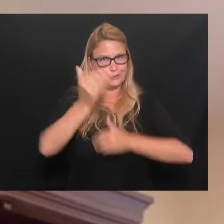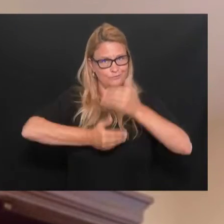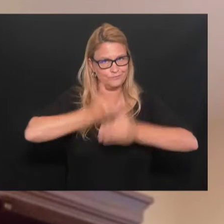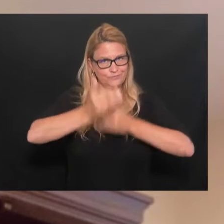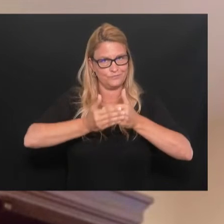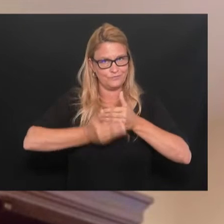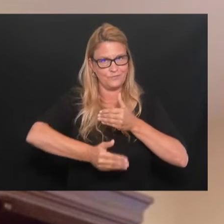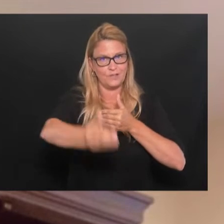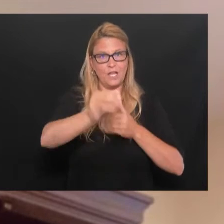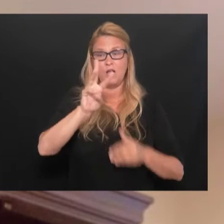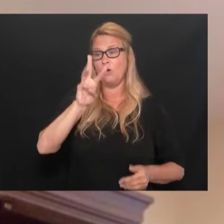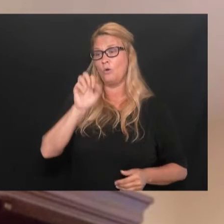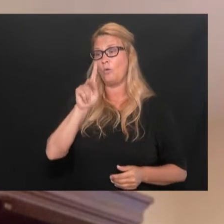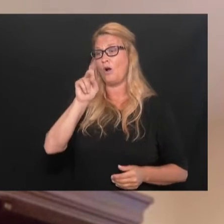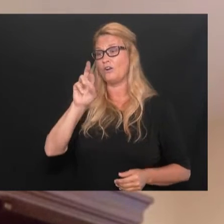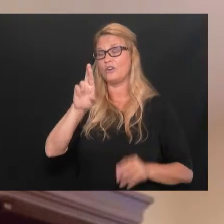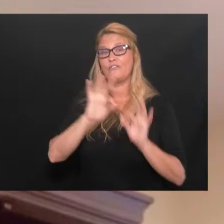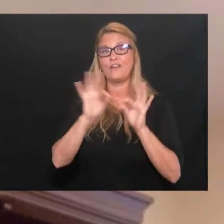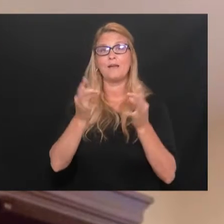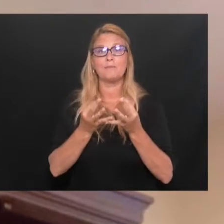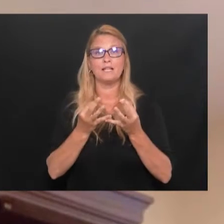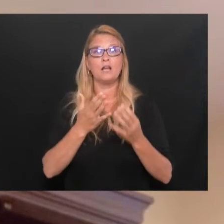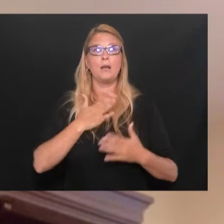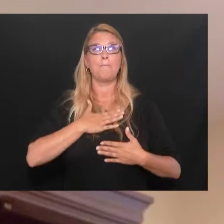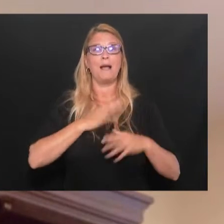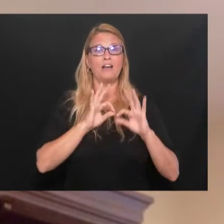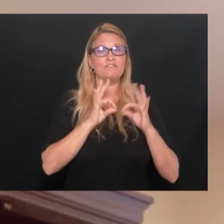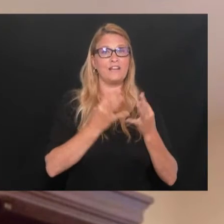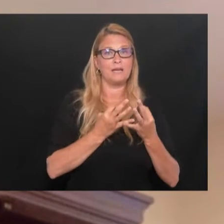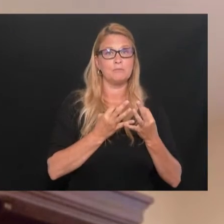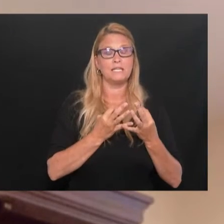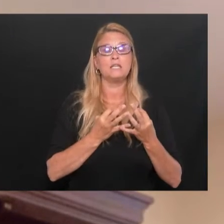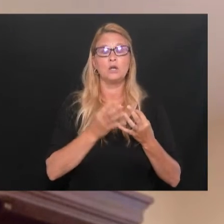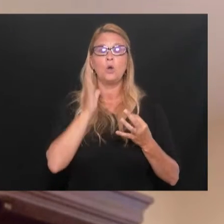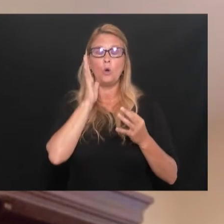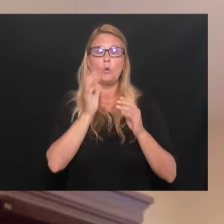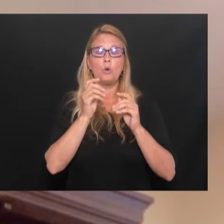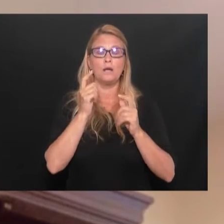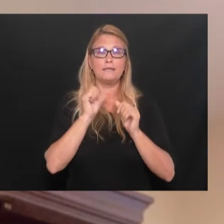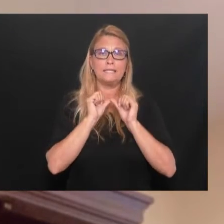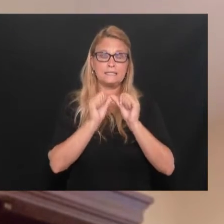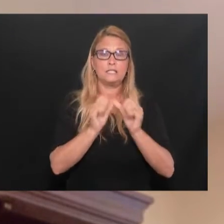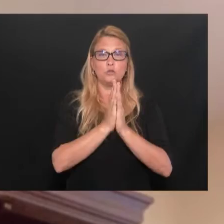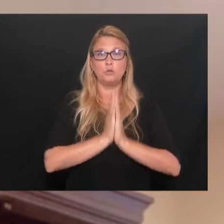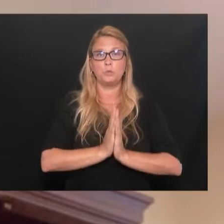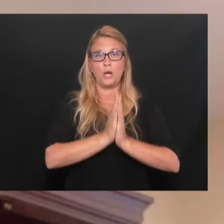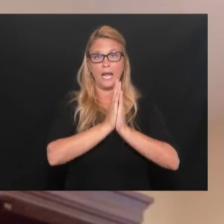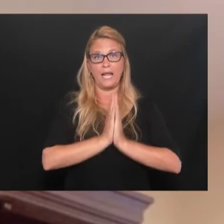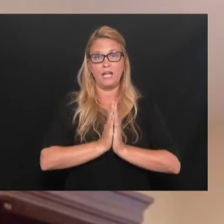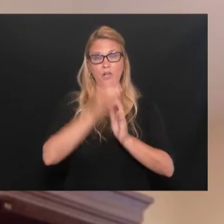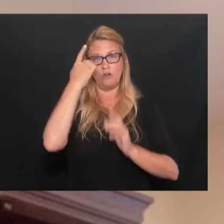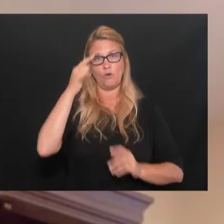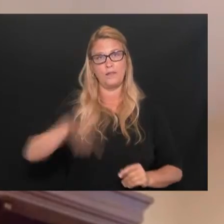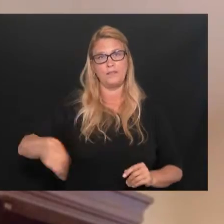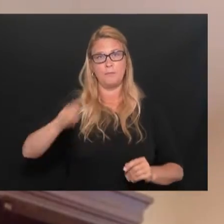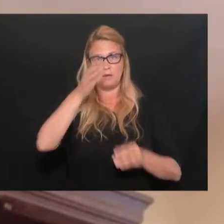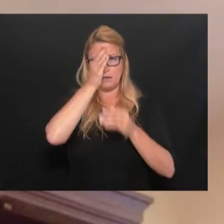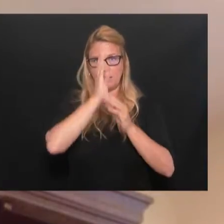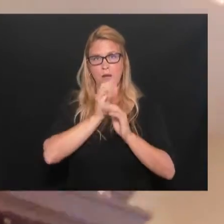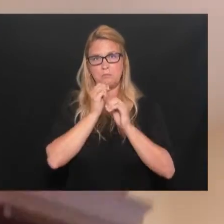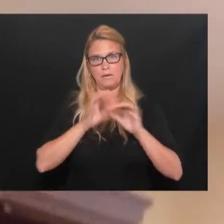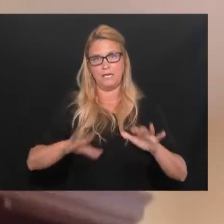to the Walker family, from my family, we will keep you in our thoughts and prayers, and God bless you. Thank